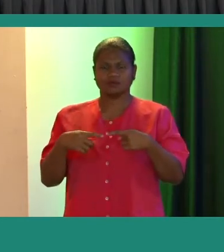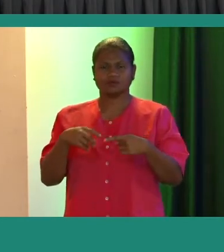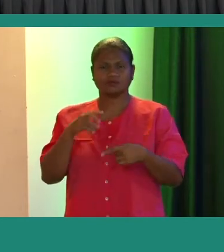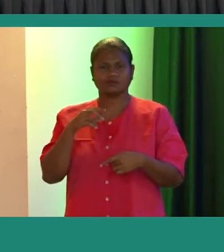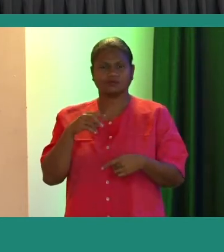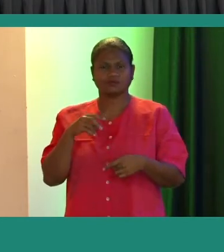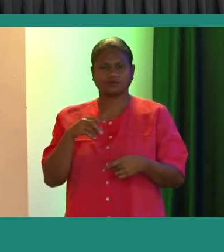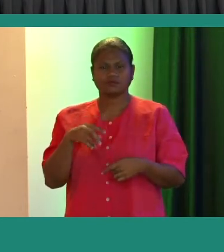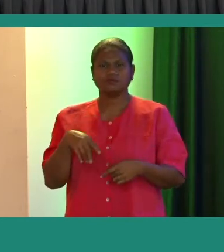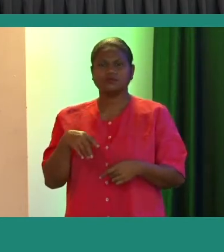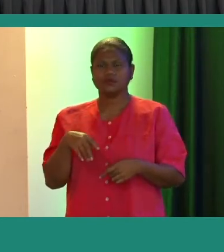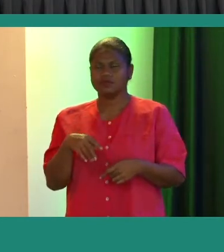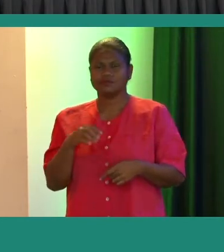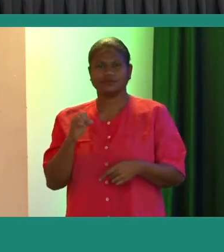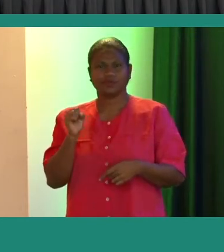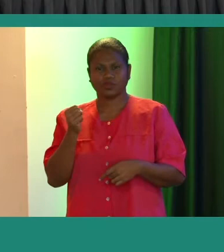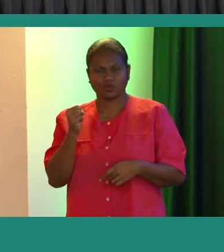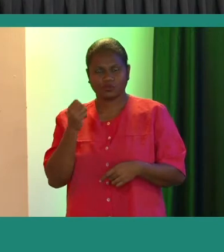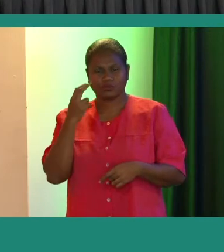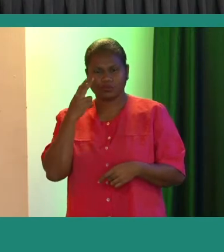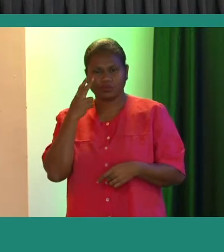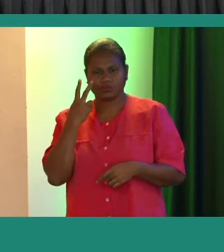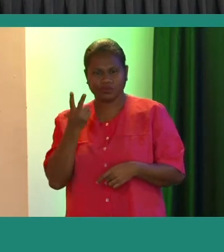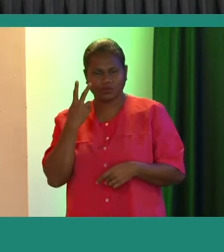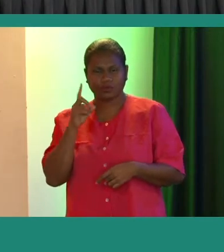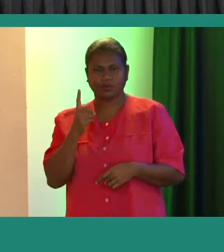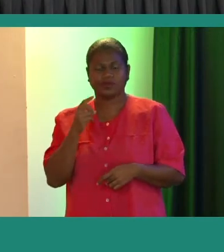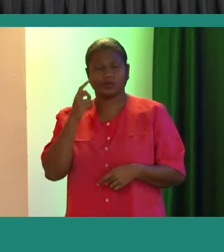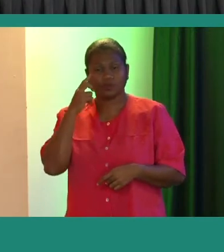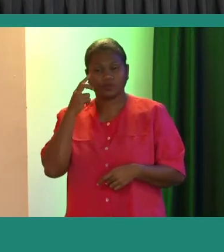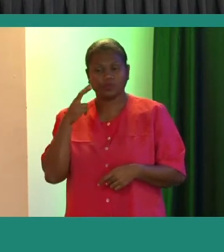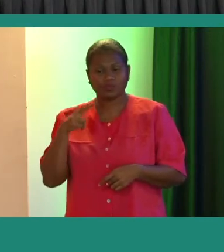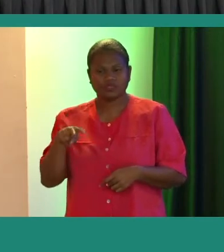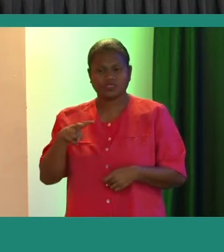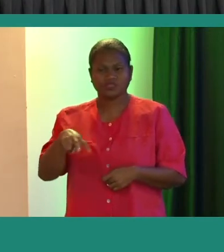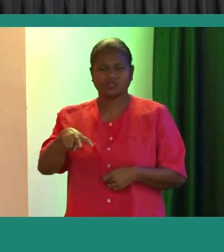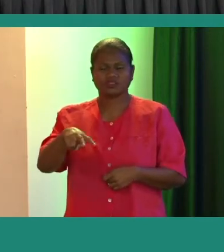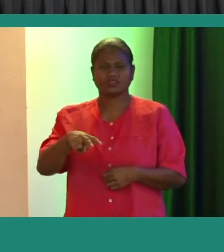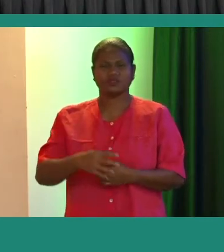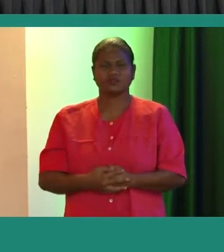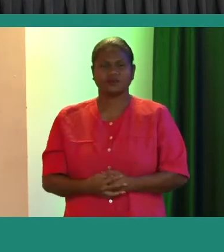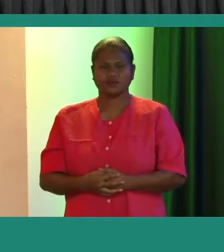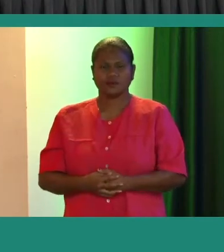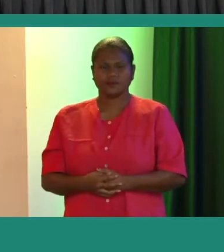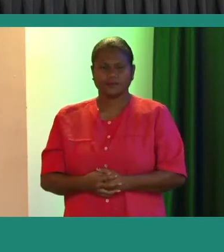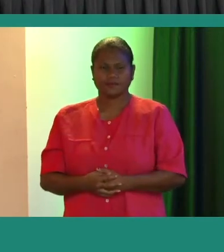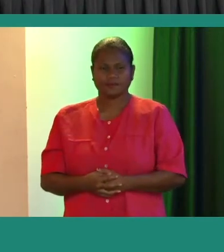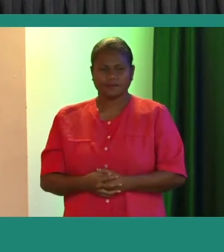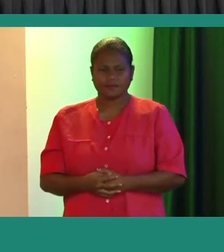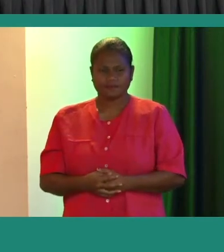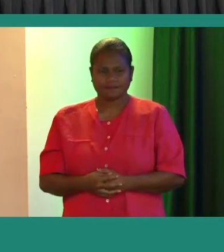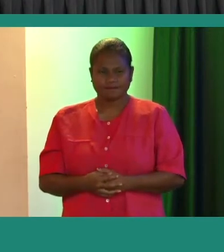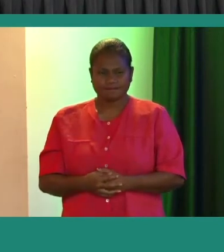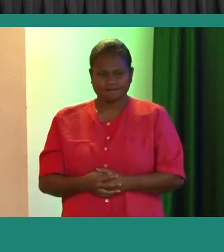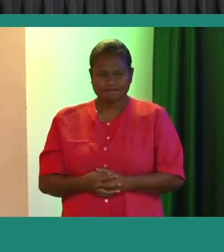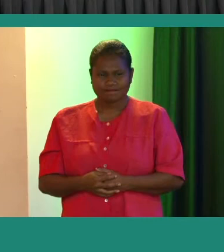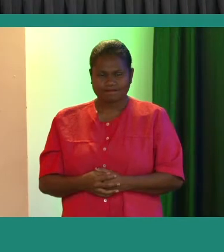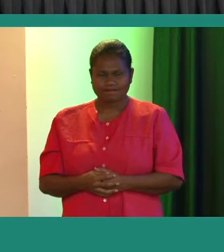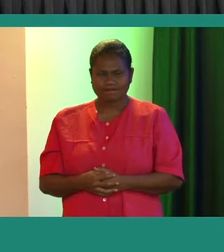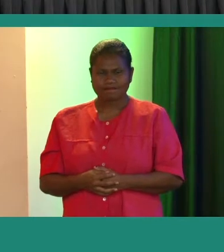in the research, in light of the review that we are working